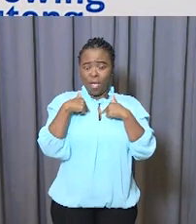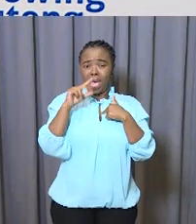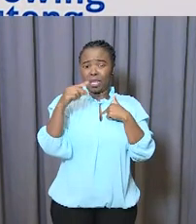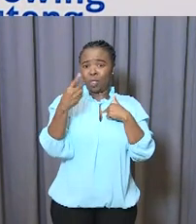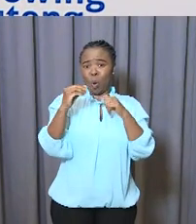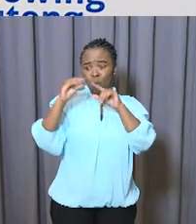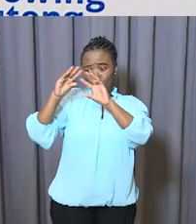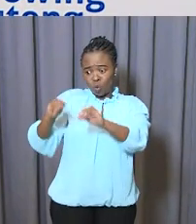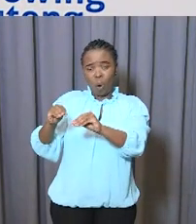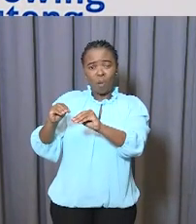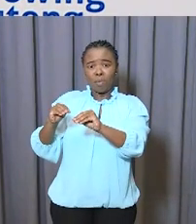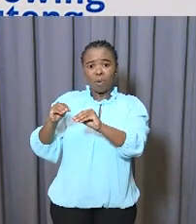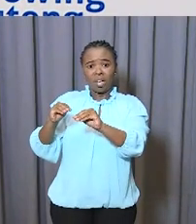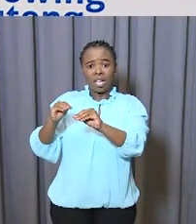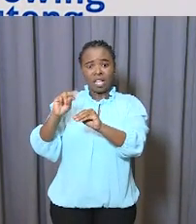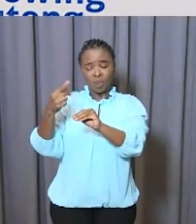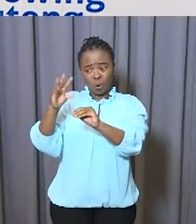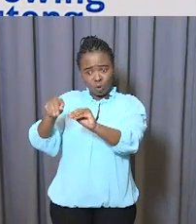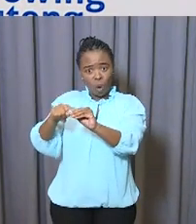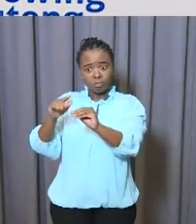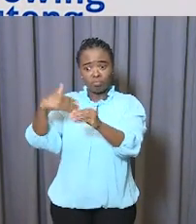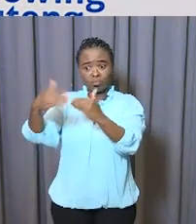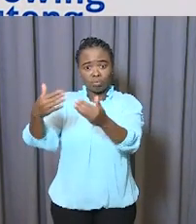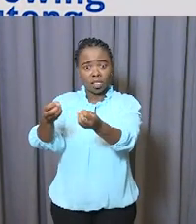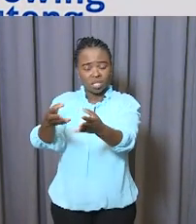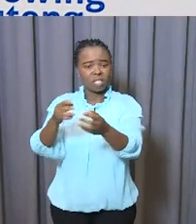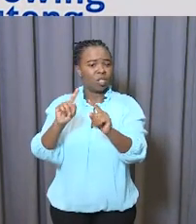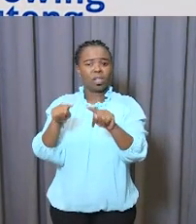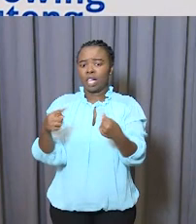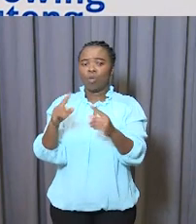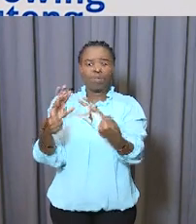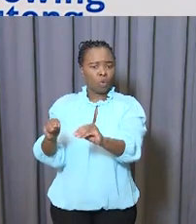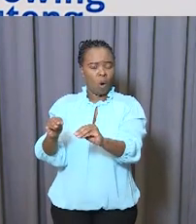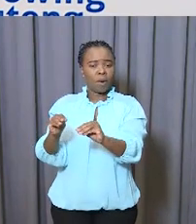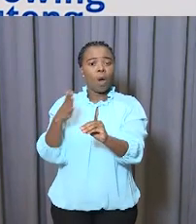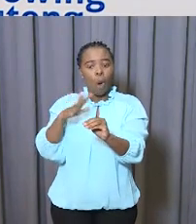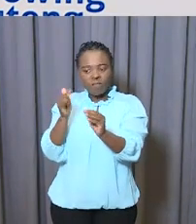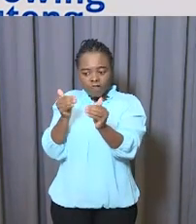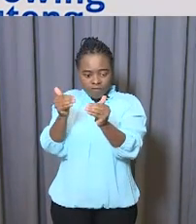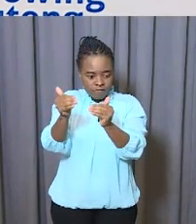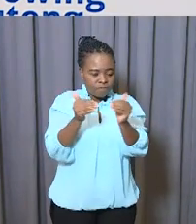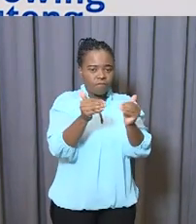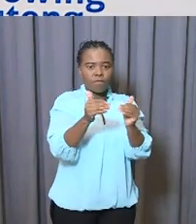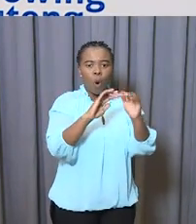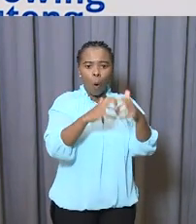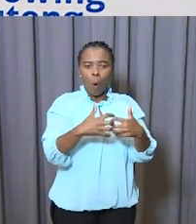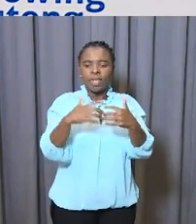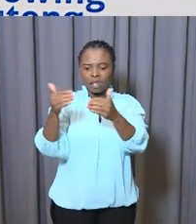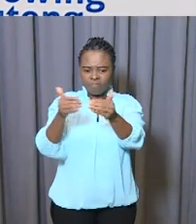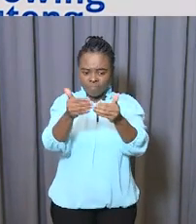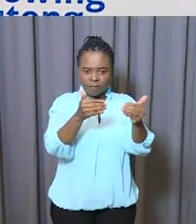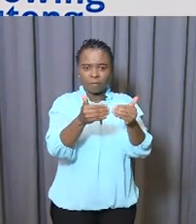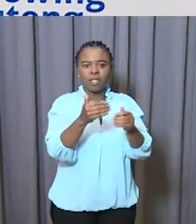providing whatever that they want to provide. We just want to coordinate and bring the military, the army if